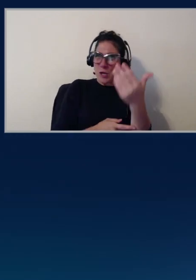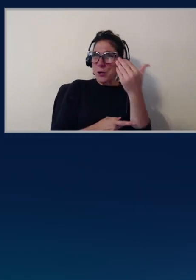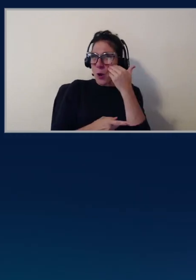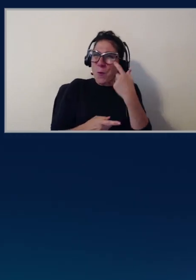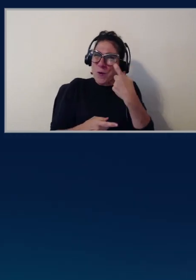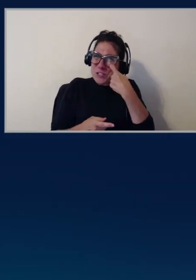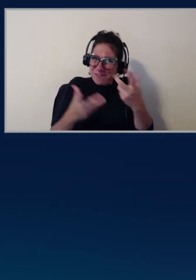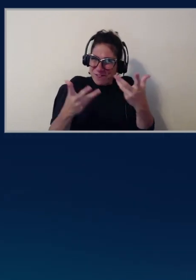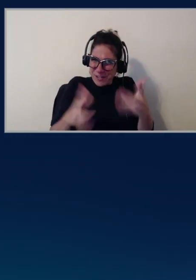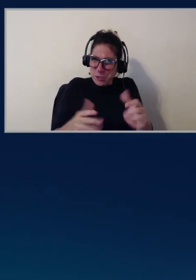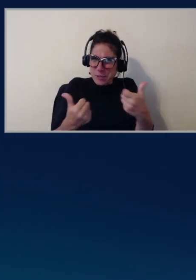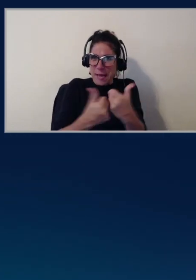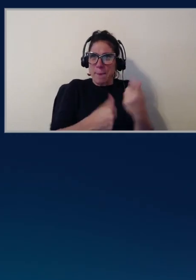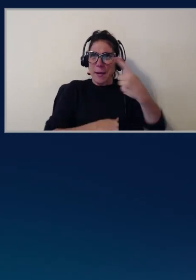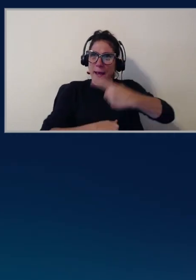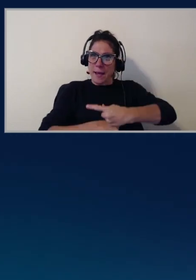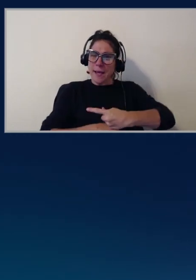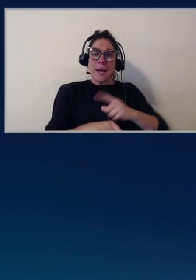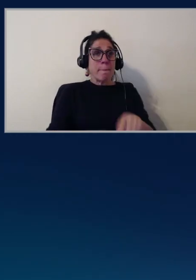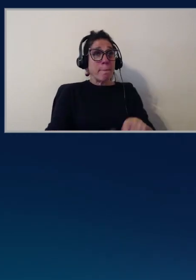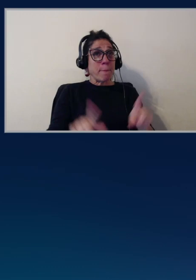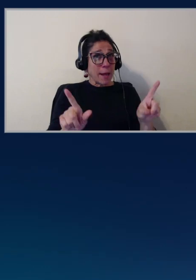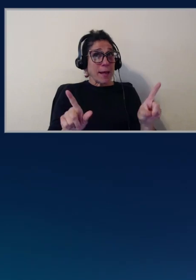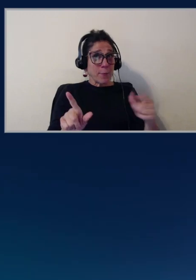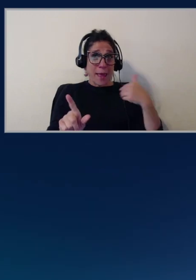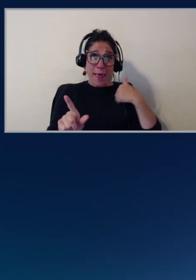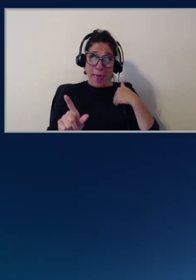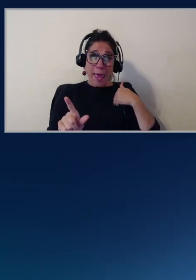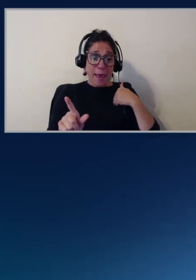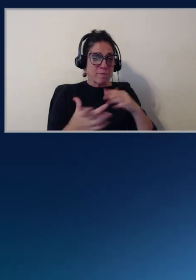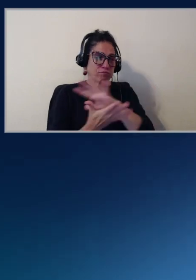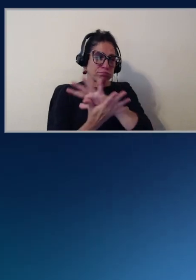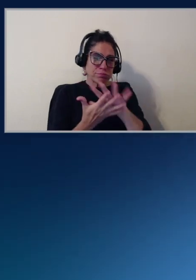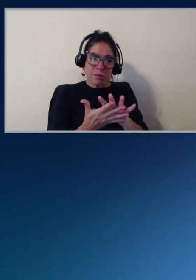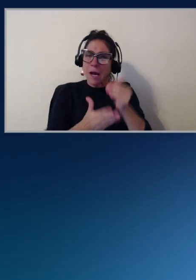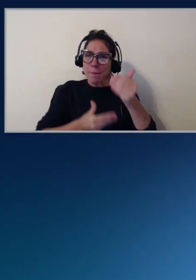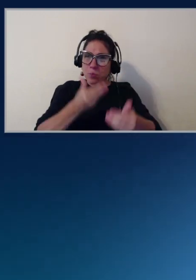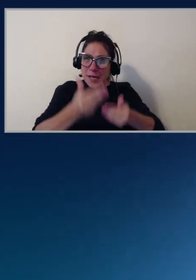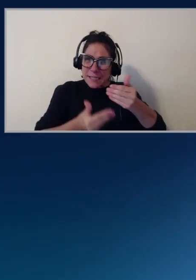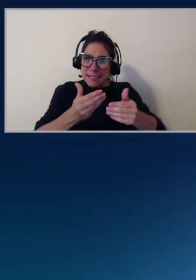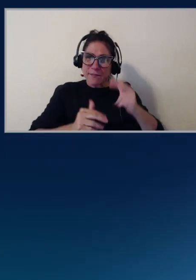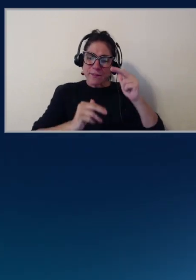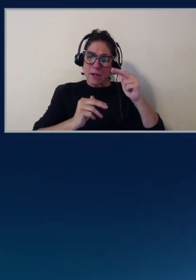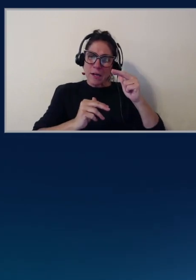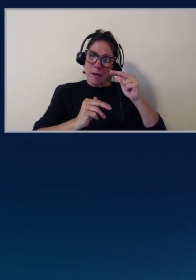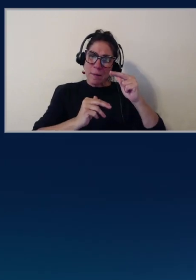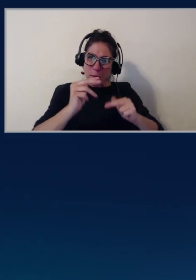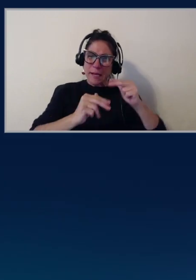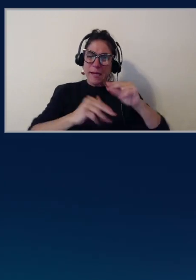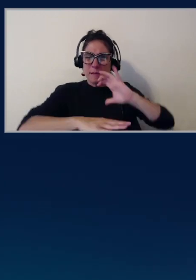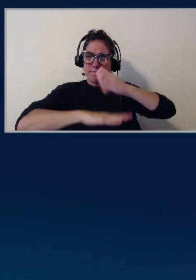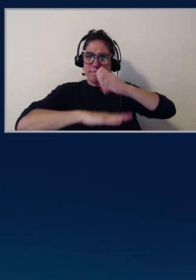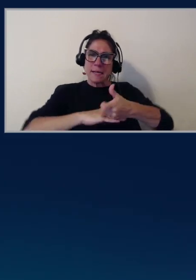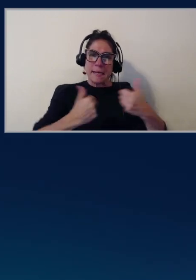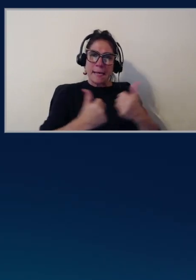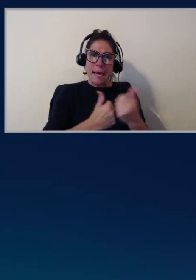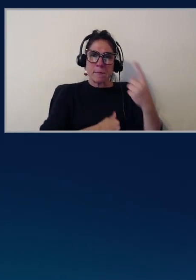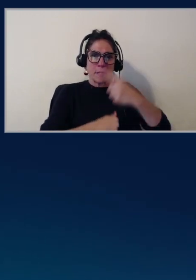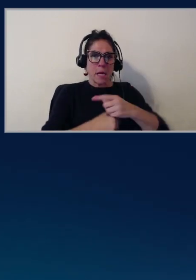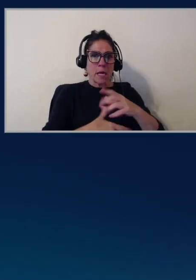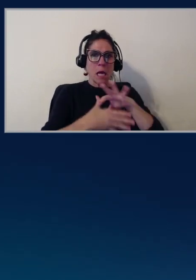game day. But we have a whole process for building game day content, and it